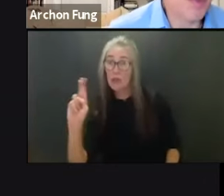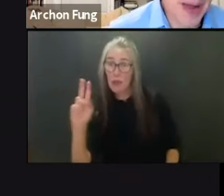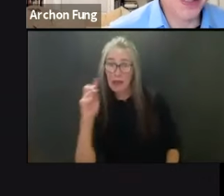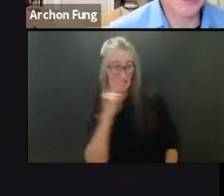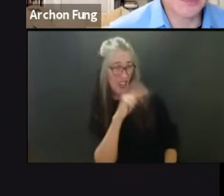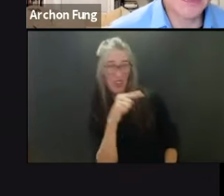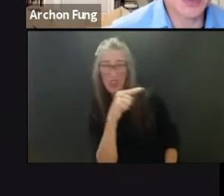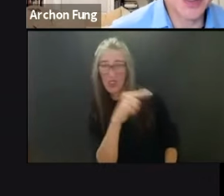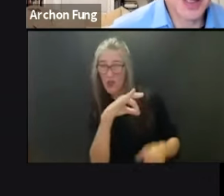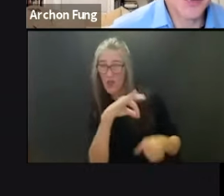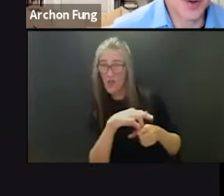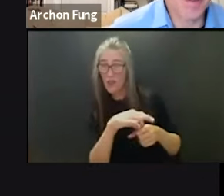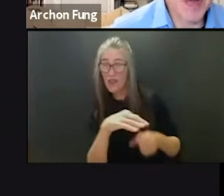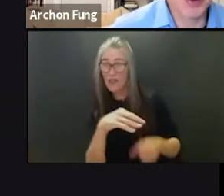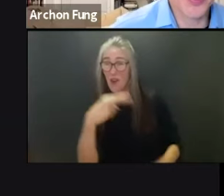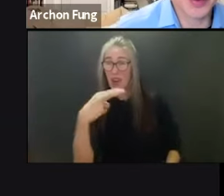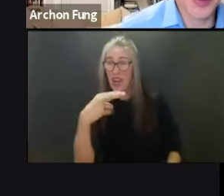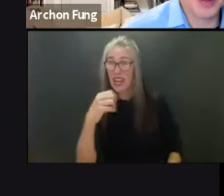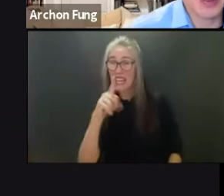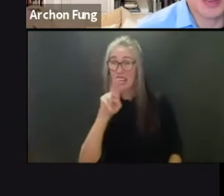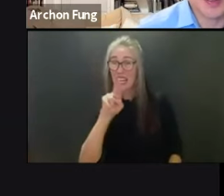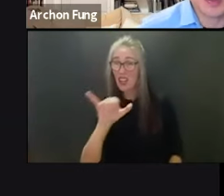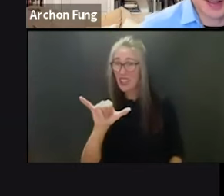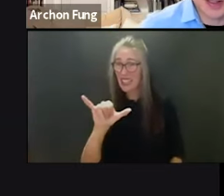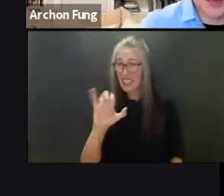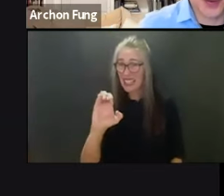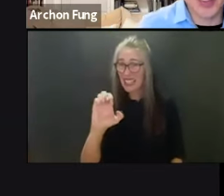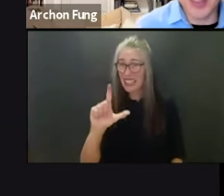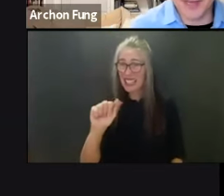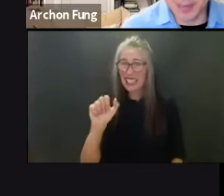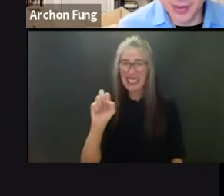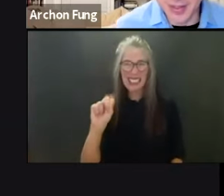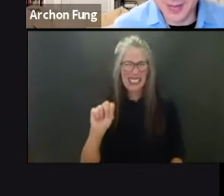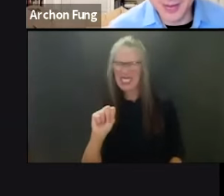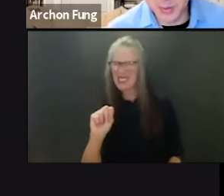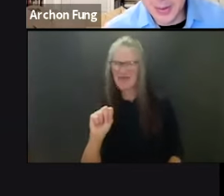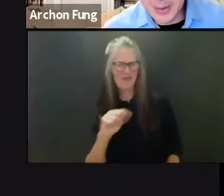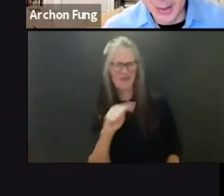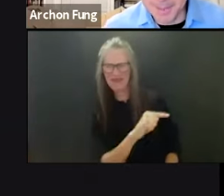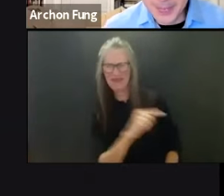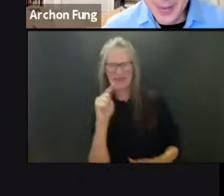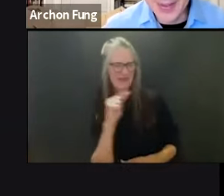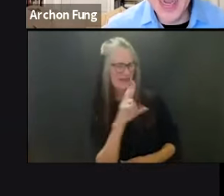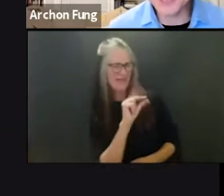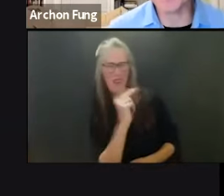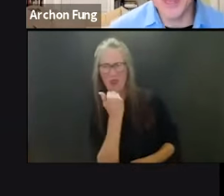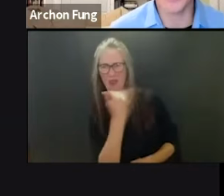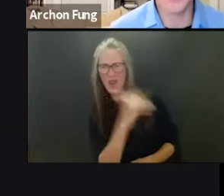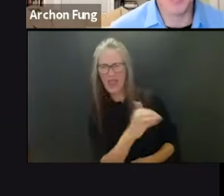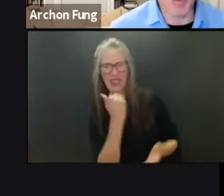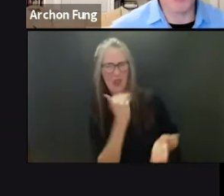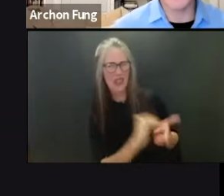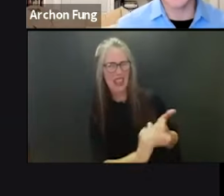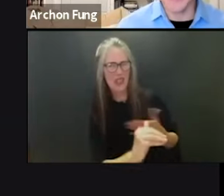Republican leaners for people who voted for Hillary Clinton is 47%. So it hasn't